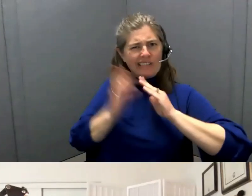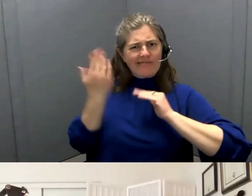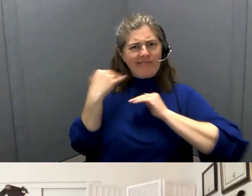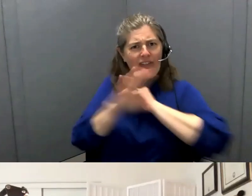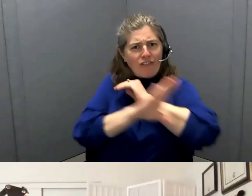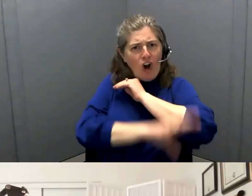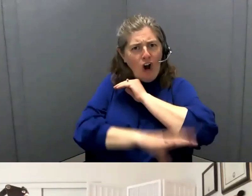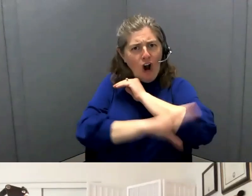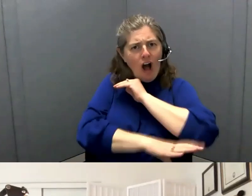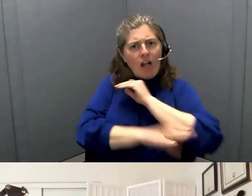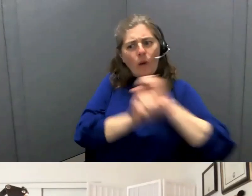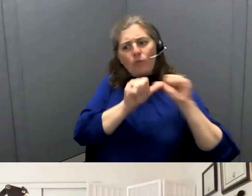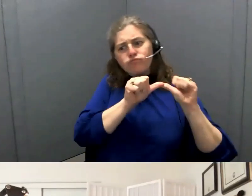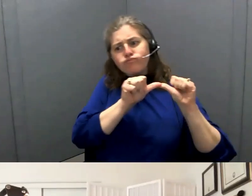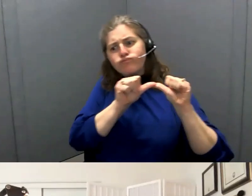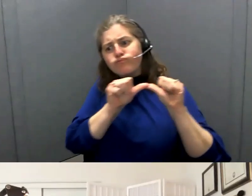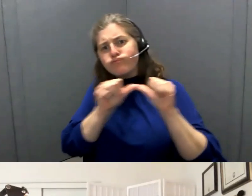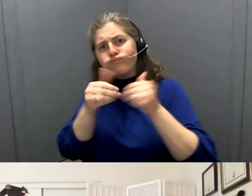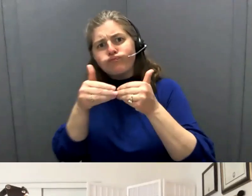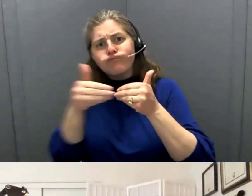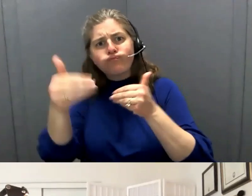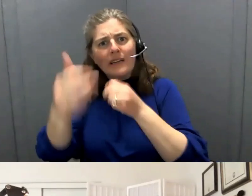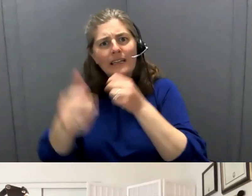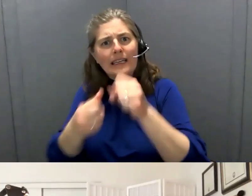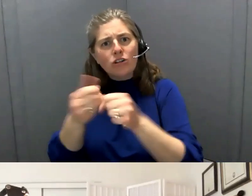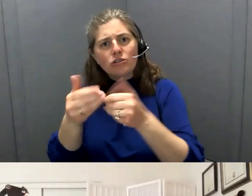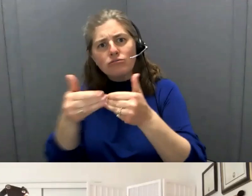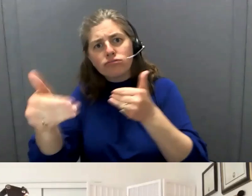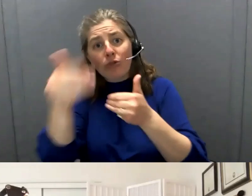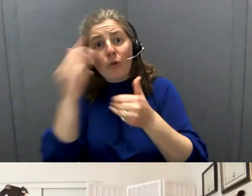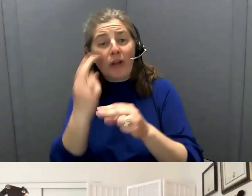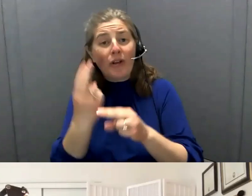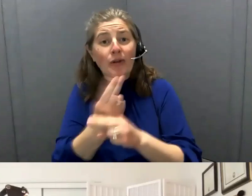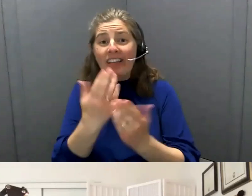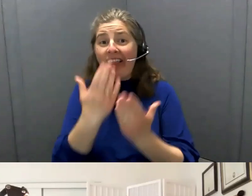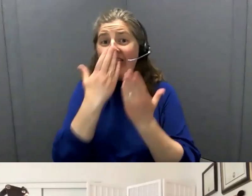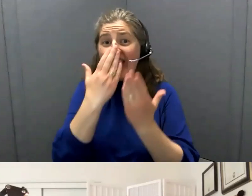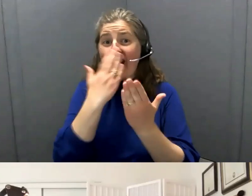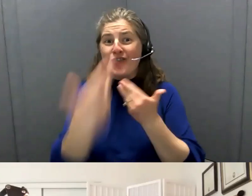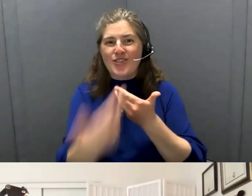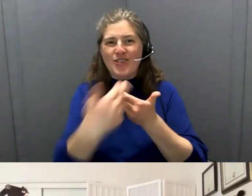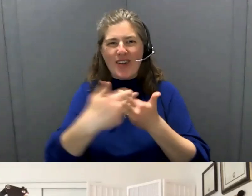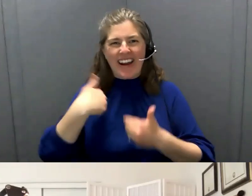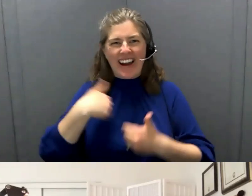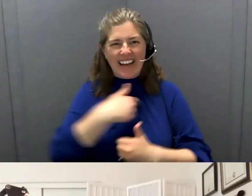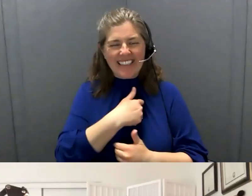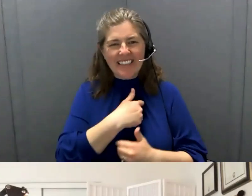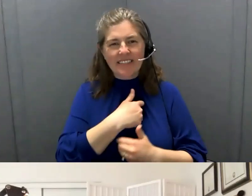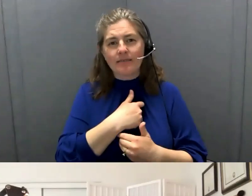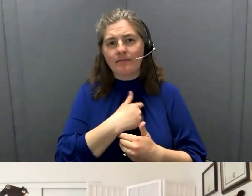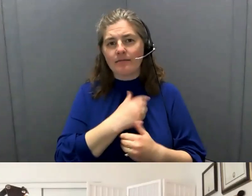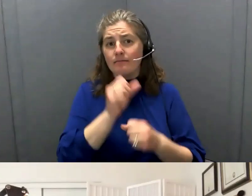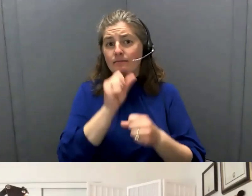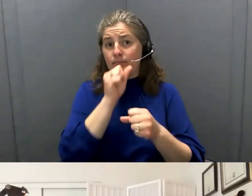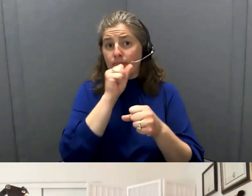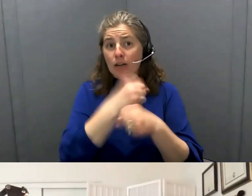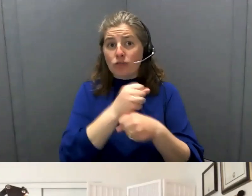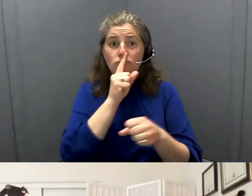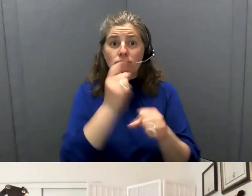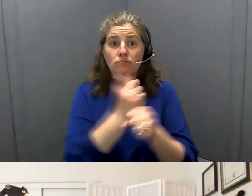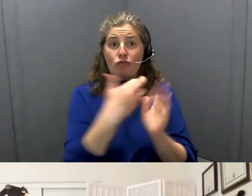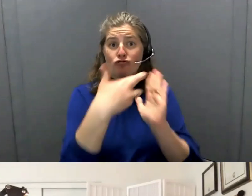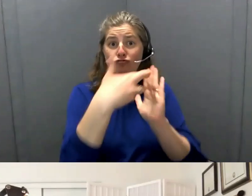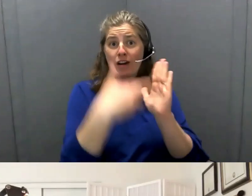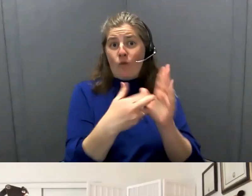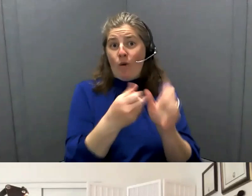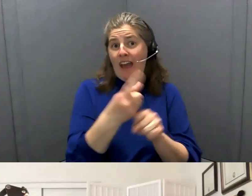we'll continue in moving in years forward. So thank you very much. And be sure to register for the annual meeting, which starts